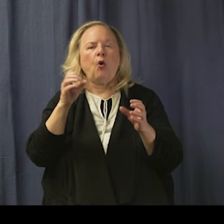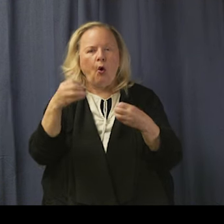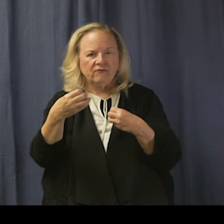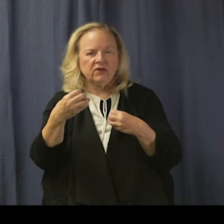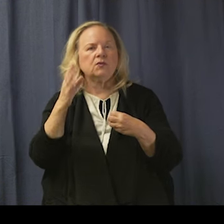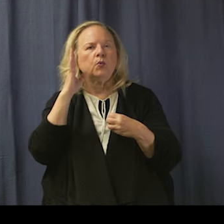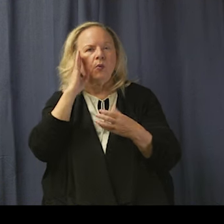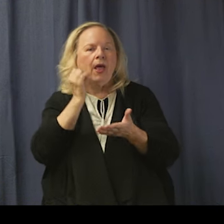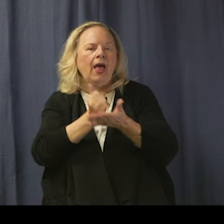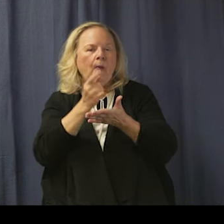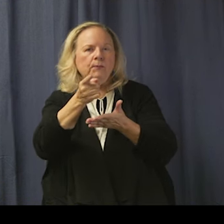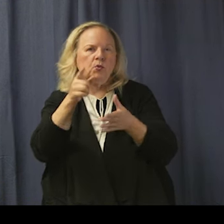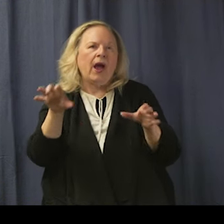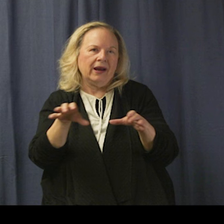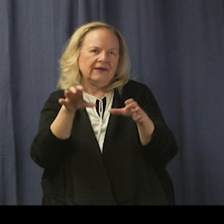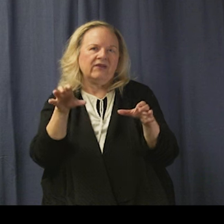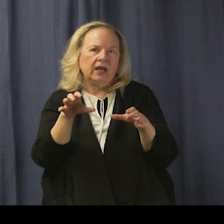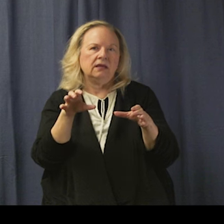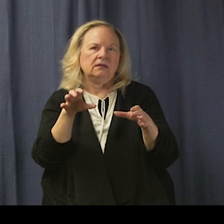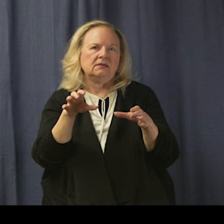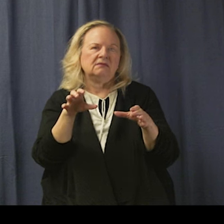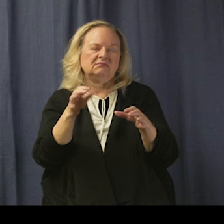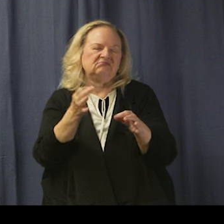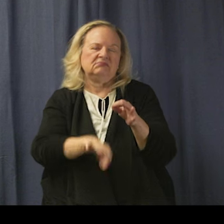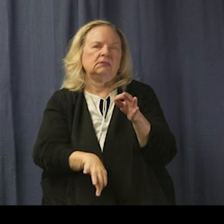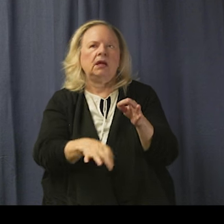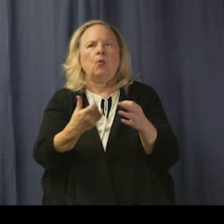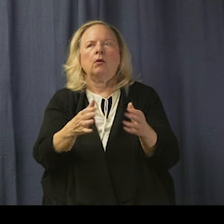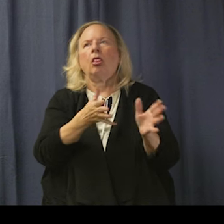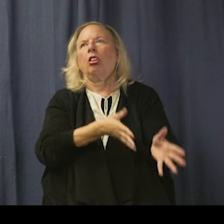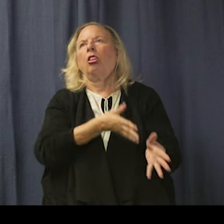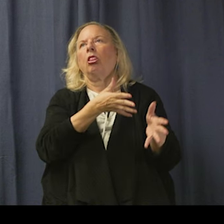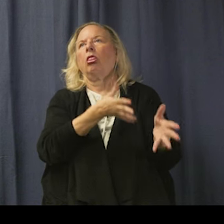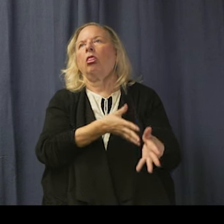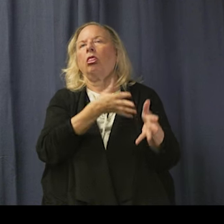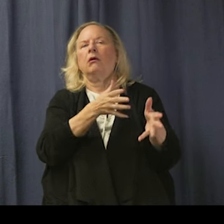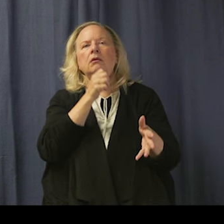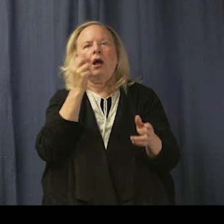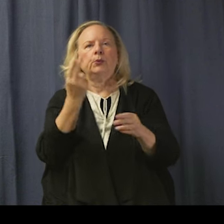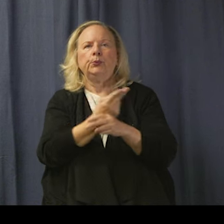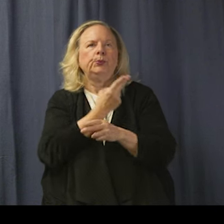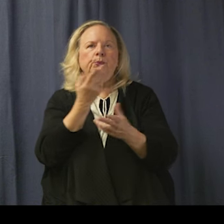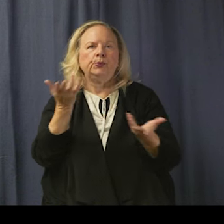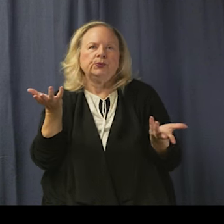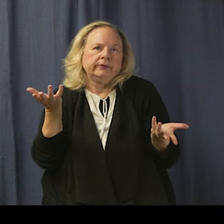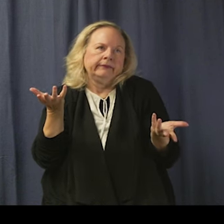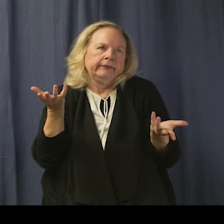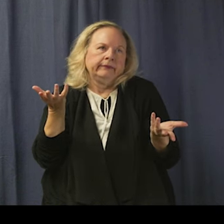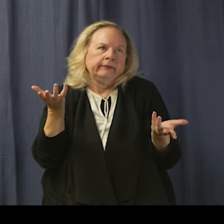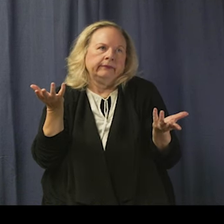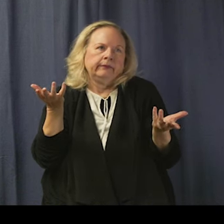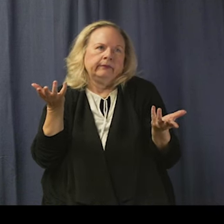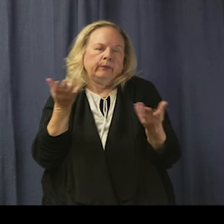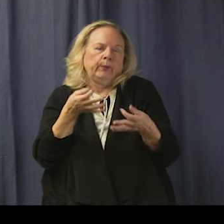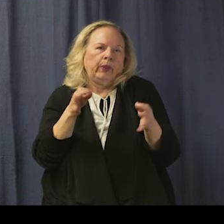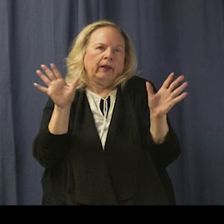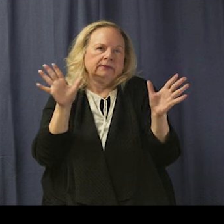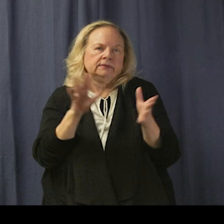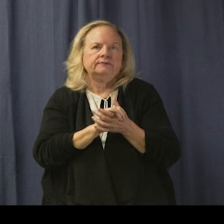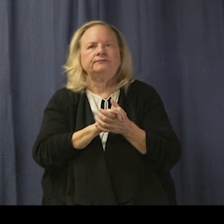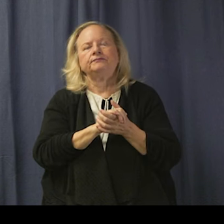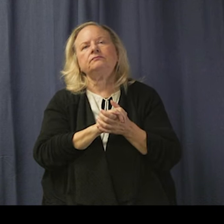and we will help you activate it. Because it doesn't do any good to have it and not use it. Okay, so as I said, next